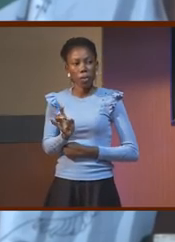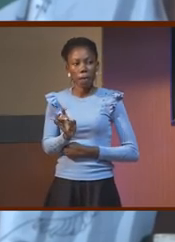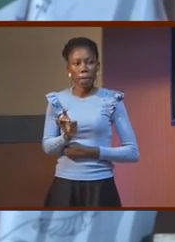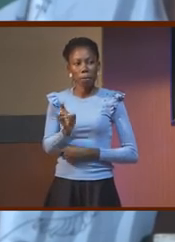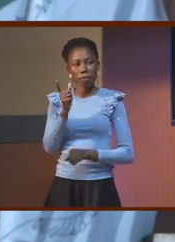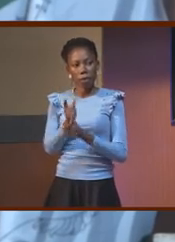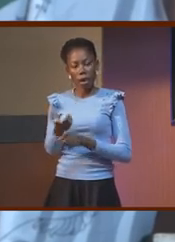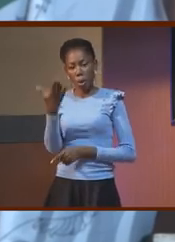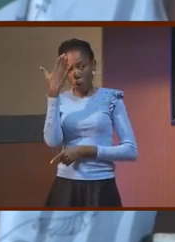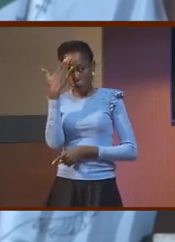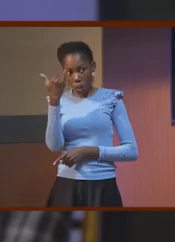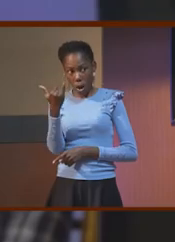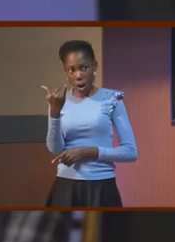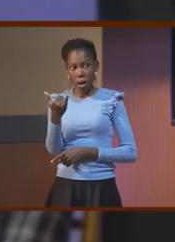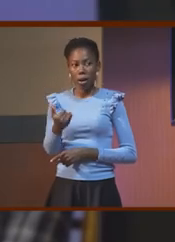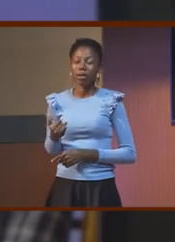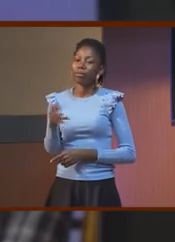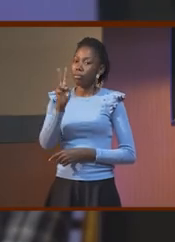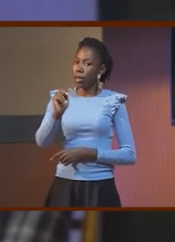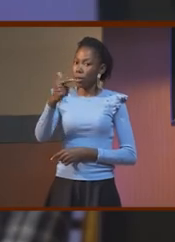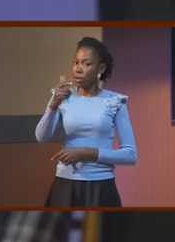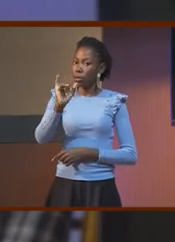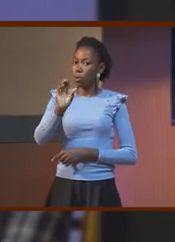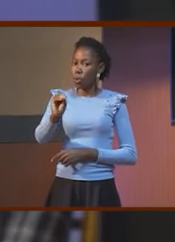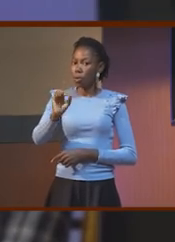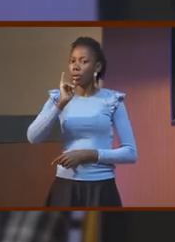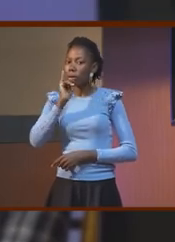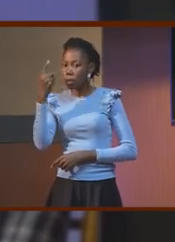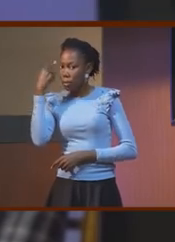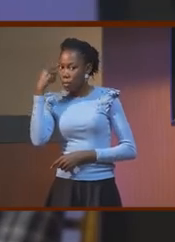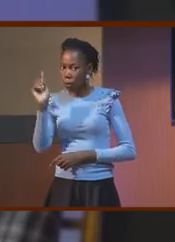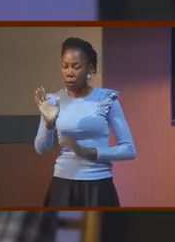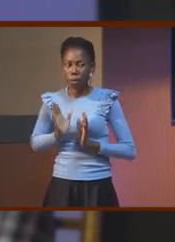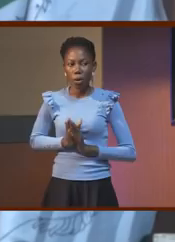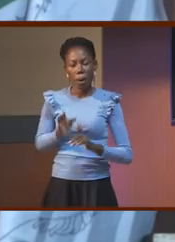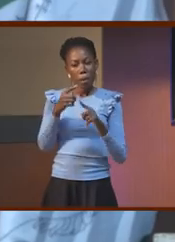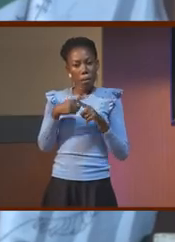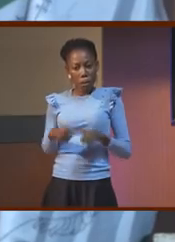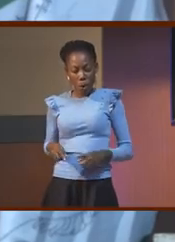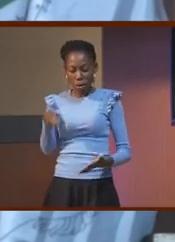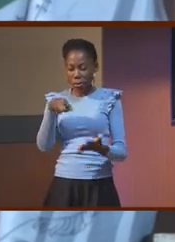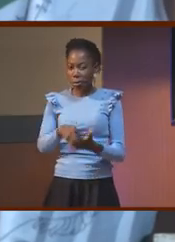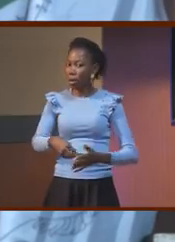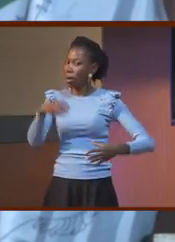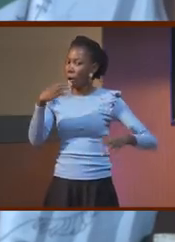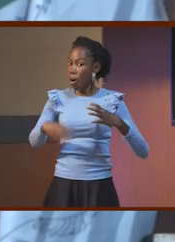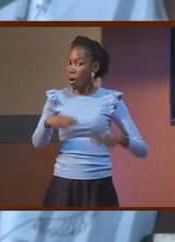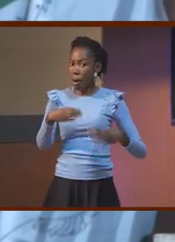because that's why and what they are established for. But in this